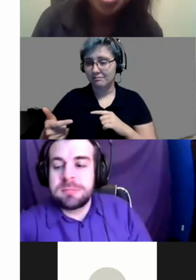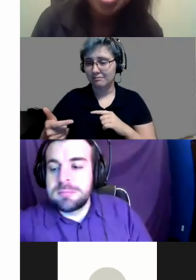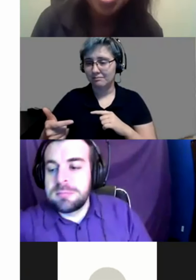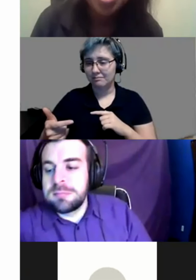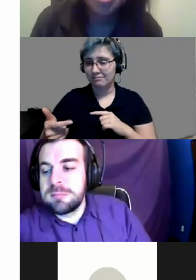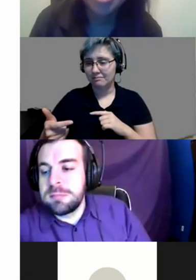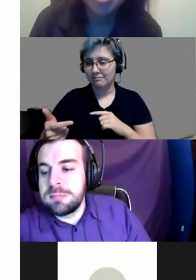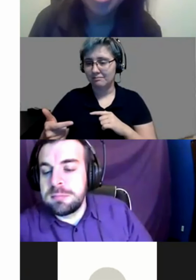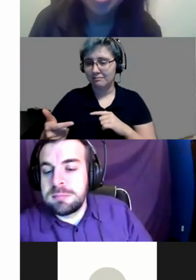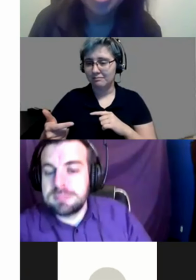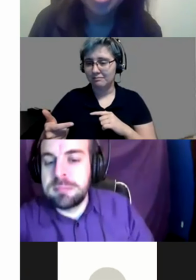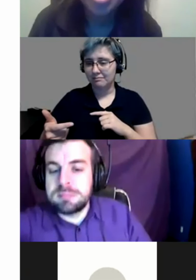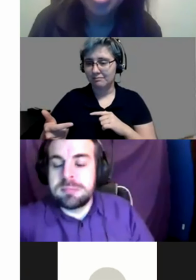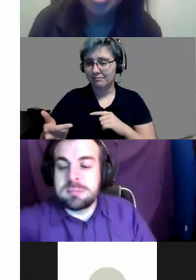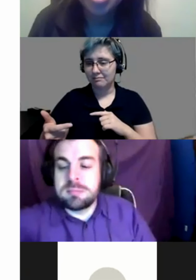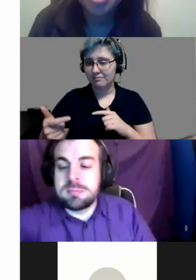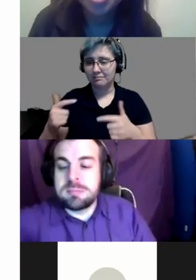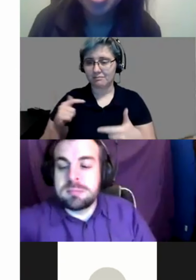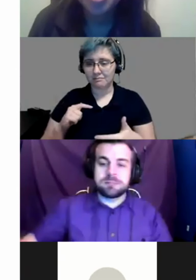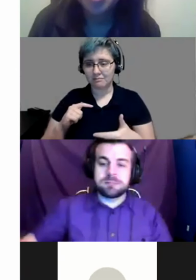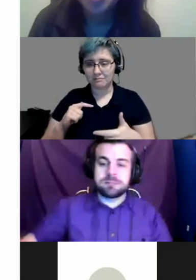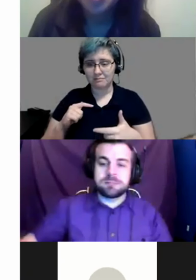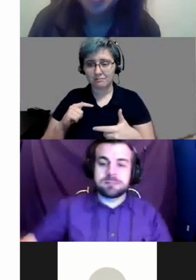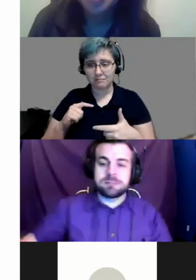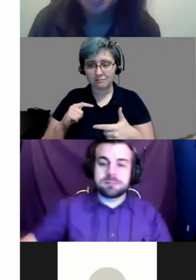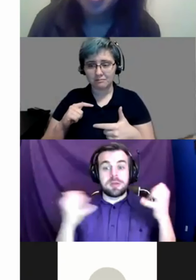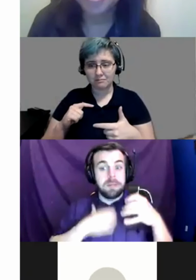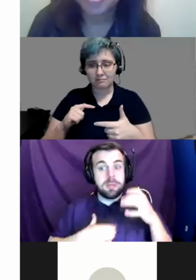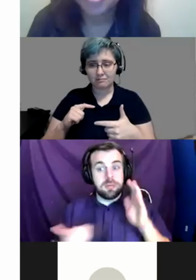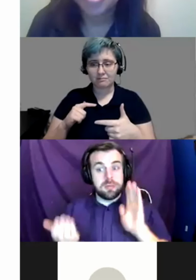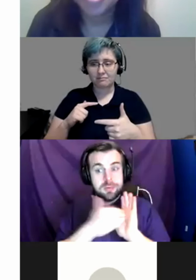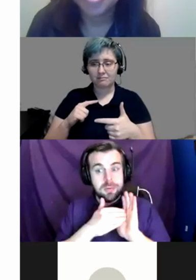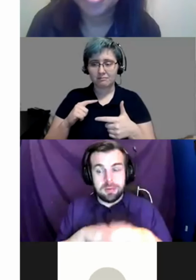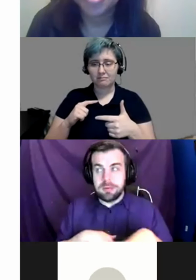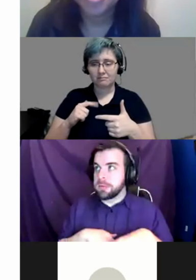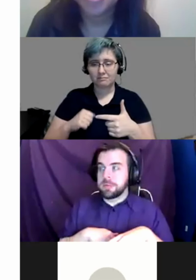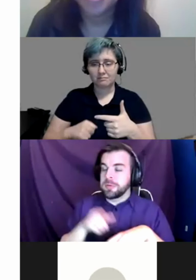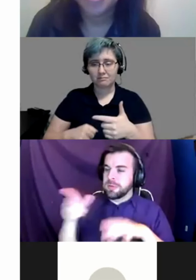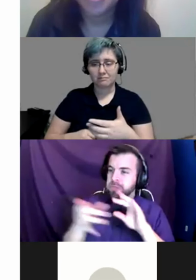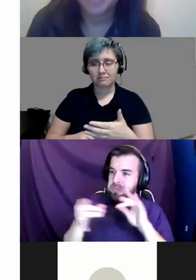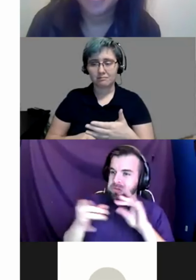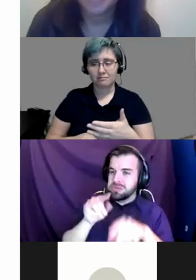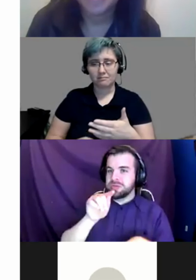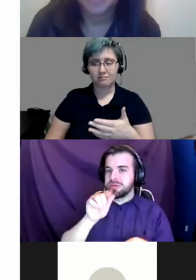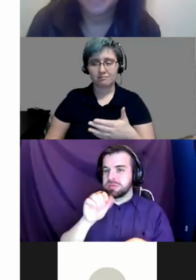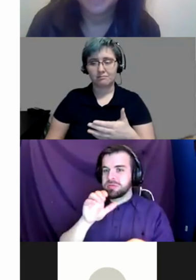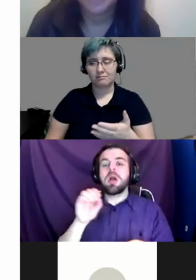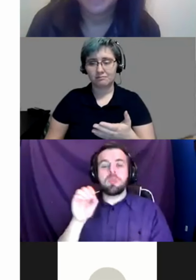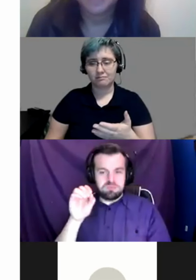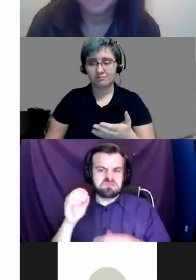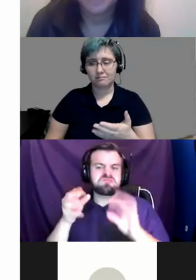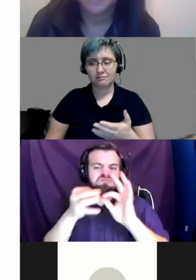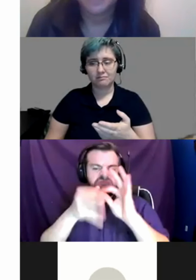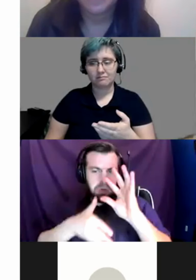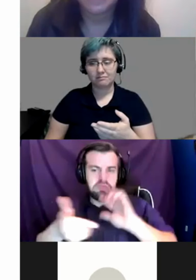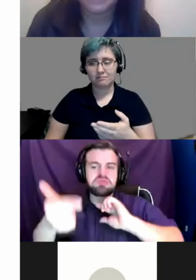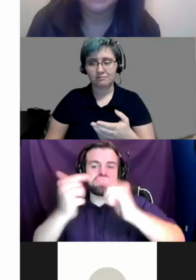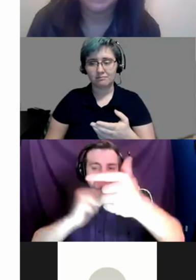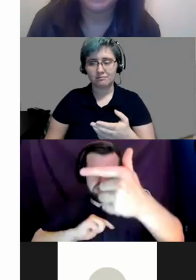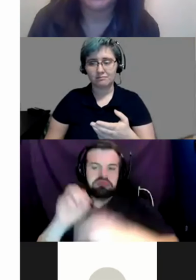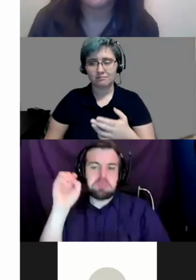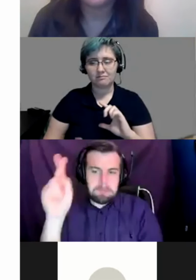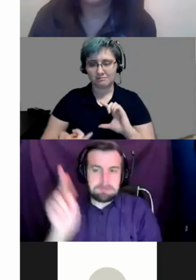All right. I'm getting hungry again. I don't know about you, but you mentioned tacos, and today's Tuesday, right? Taco